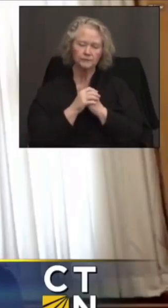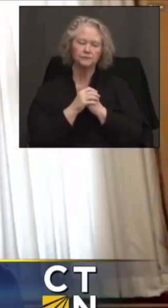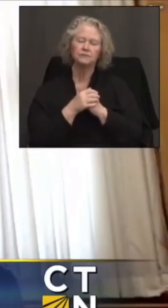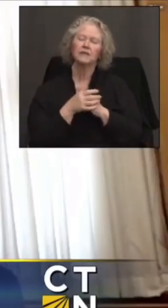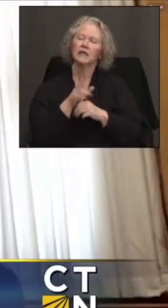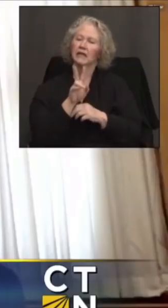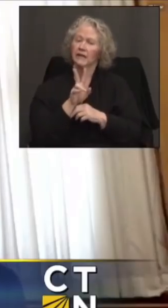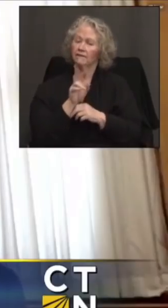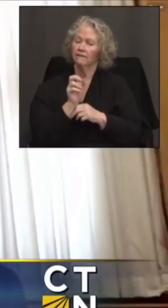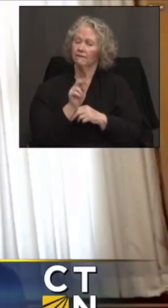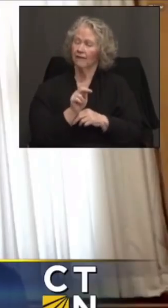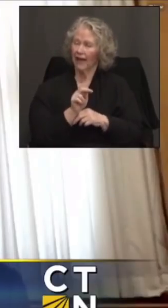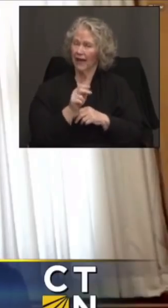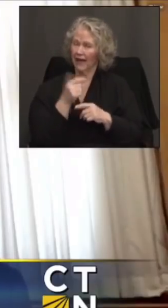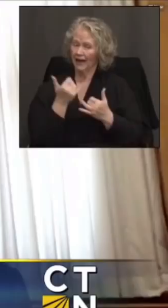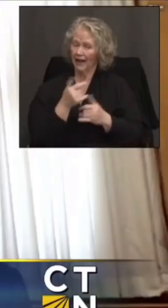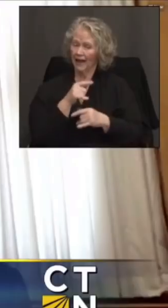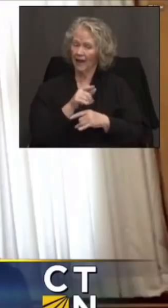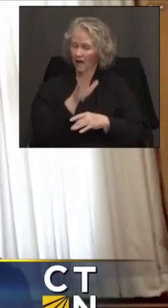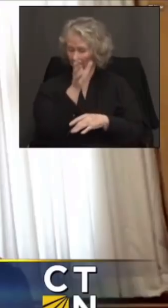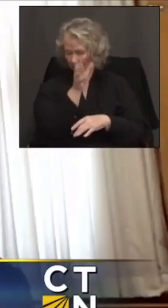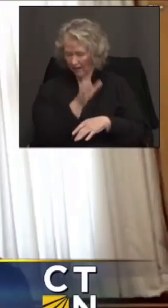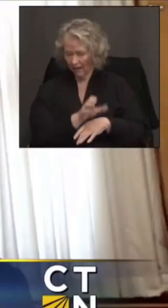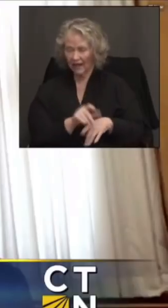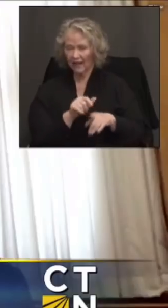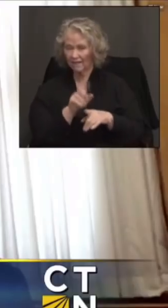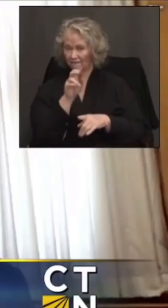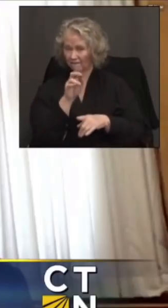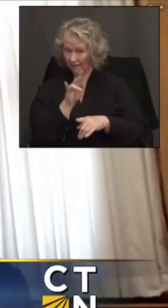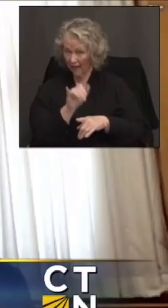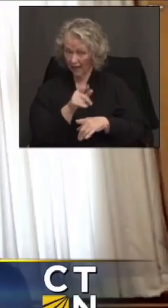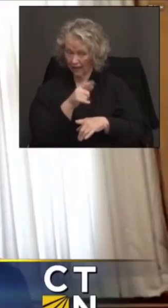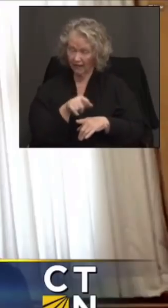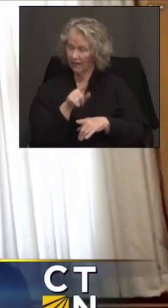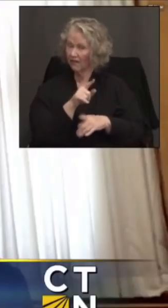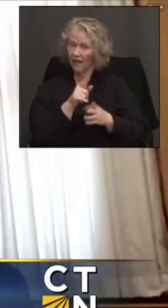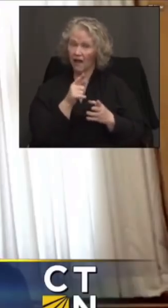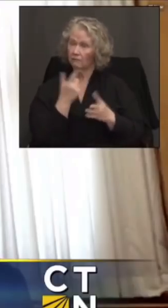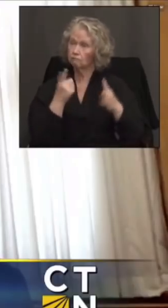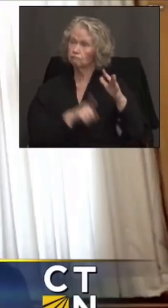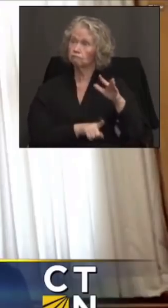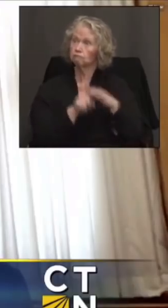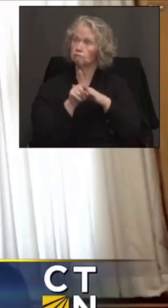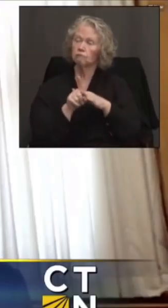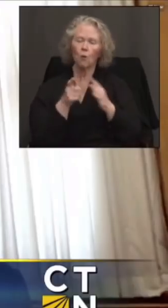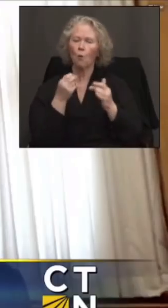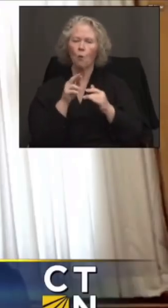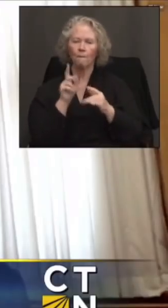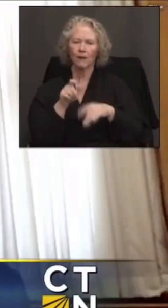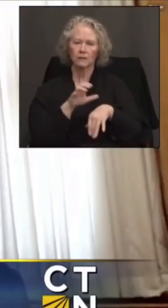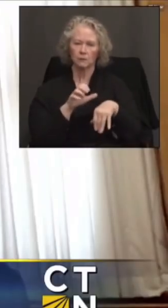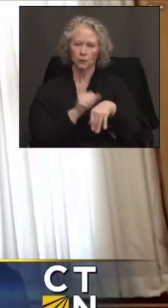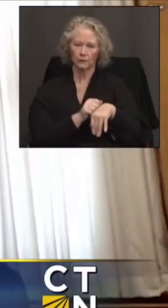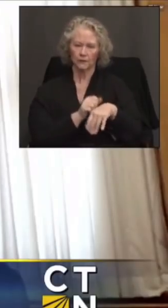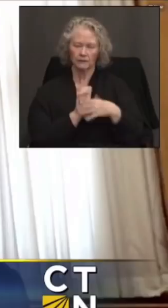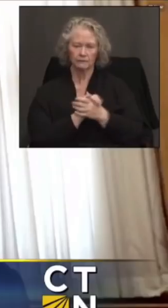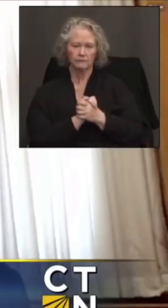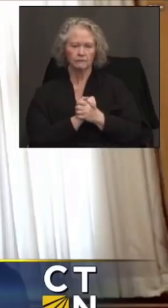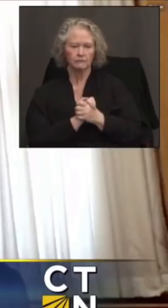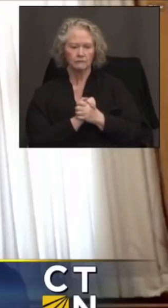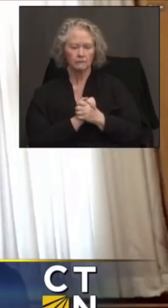vans that are down in the valley, do people still need to get an appointment, or are they walk-up?